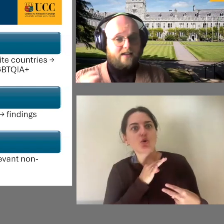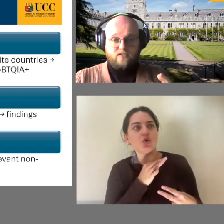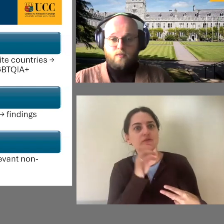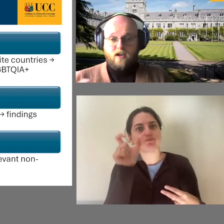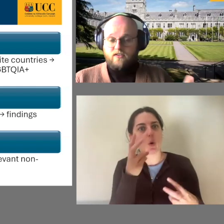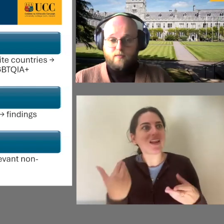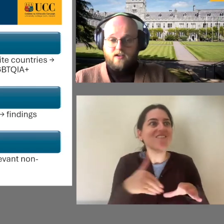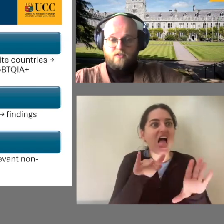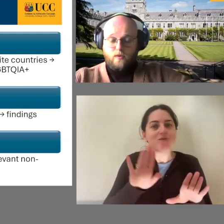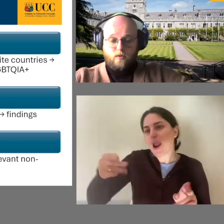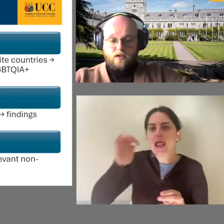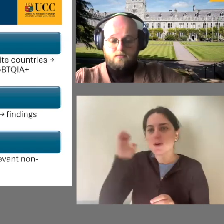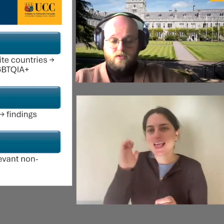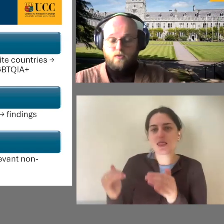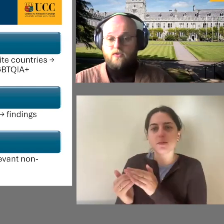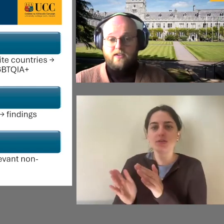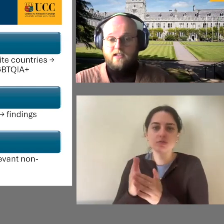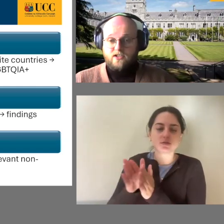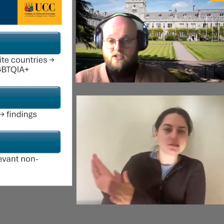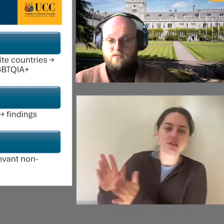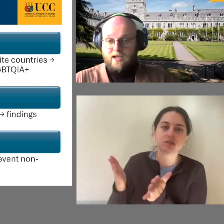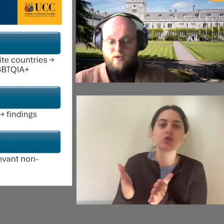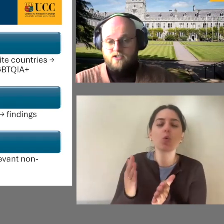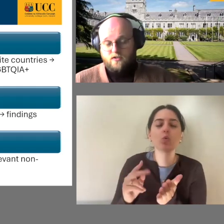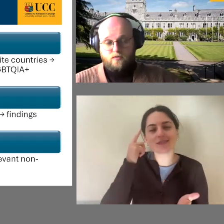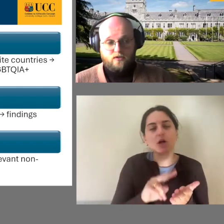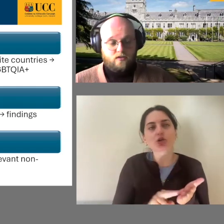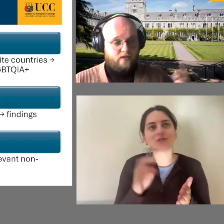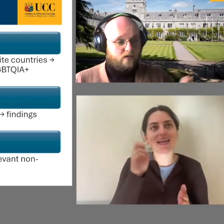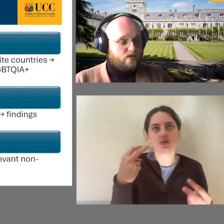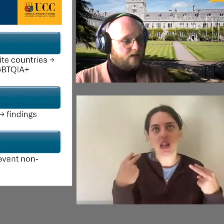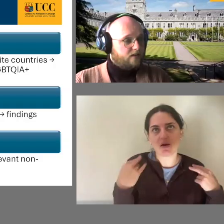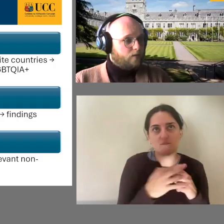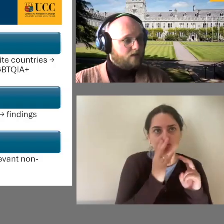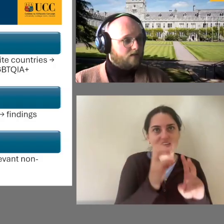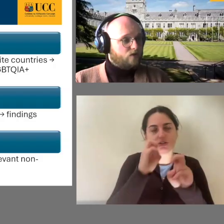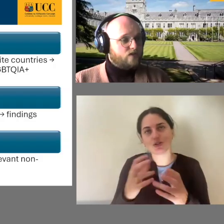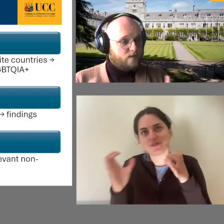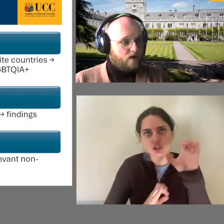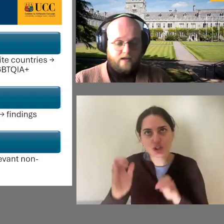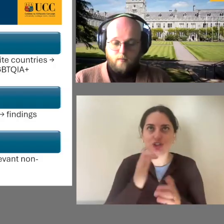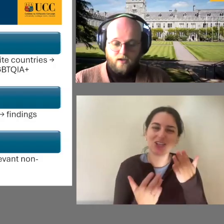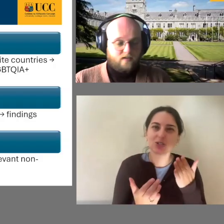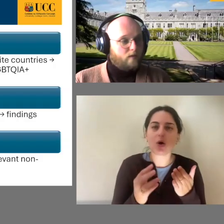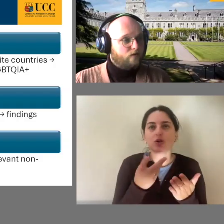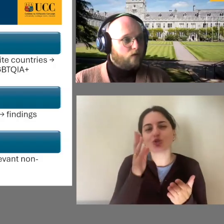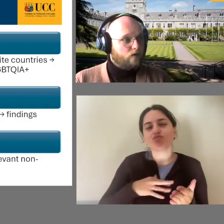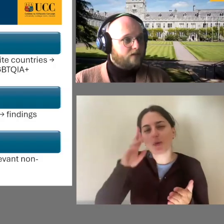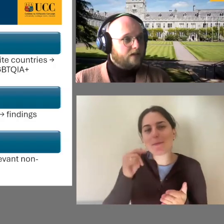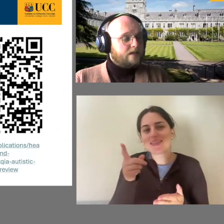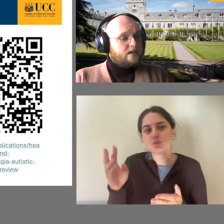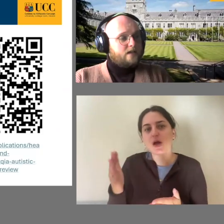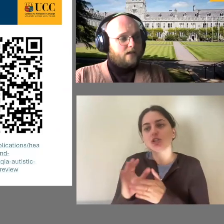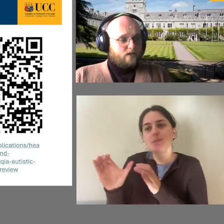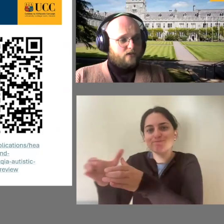And again, this could be obviously because we were, using English language to do the searching and these kind of pieces, but just to bear that in mind as well for